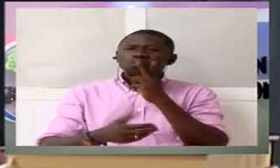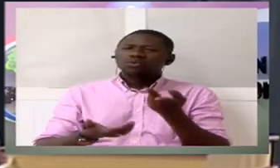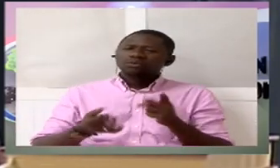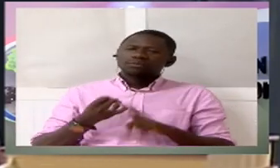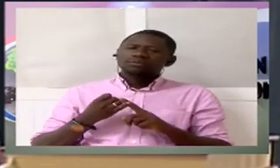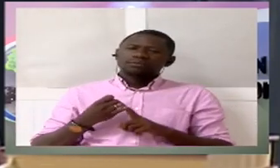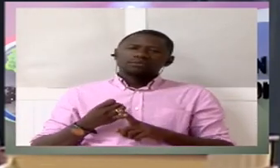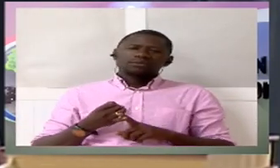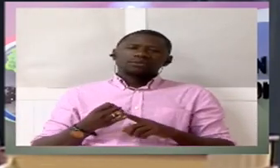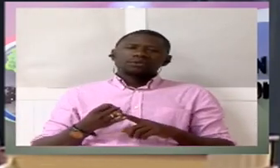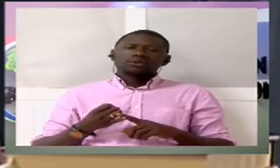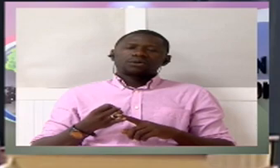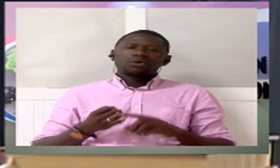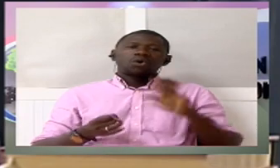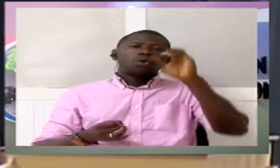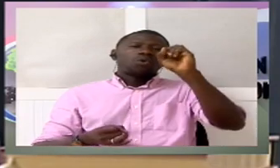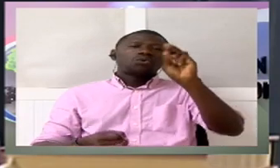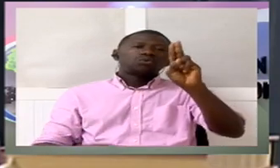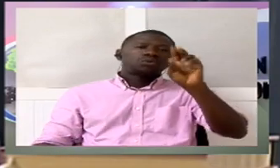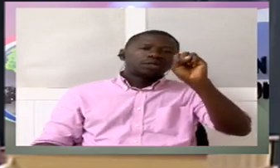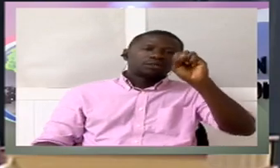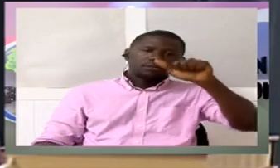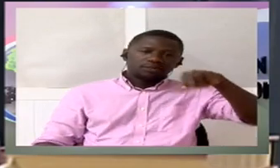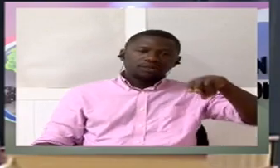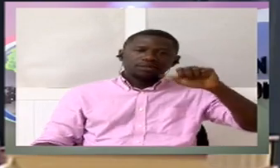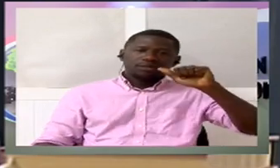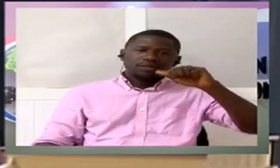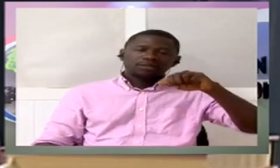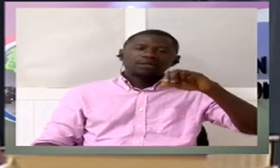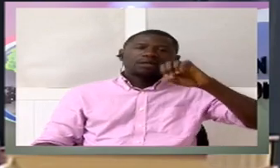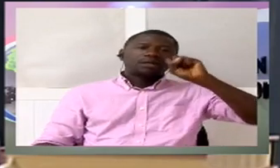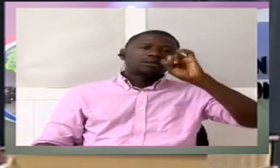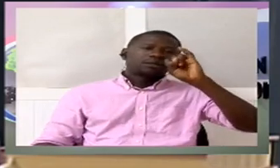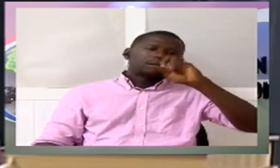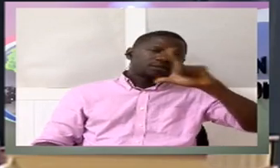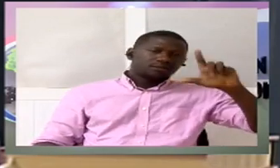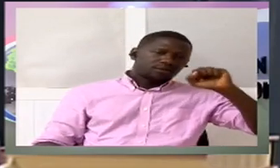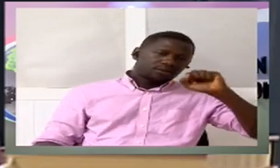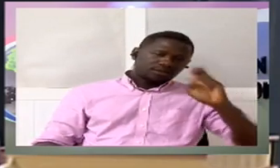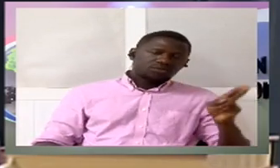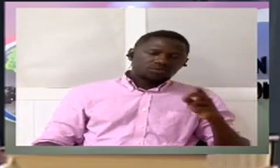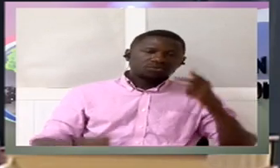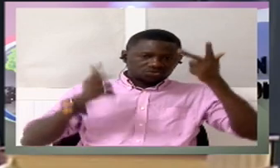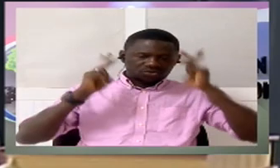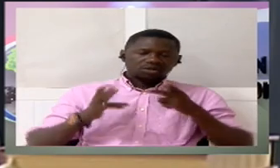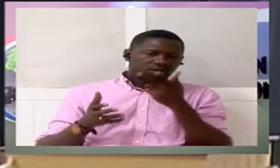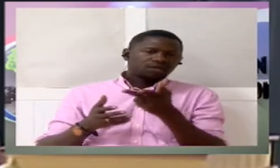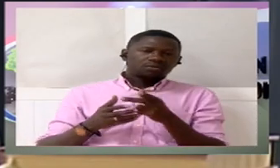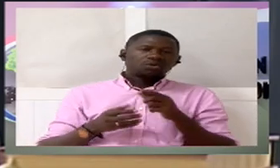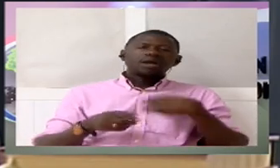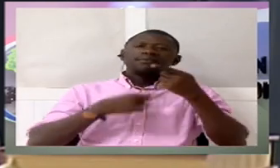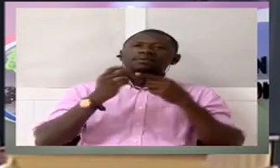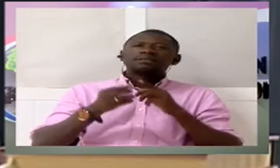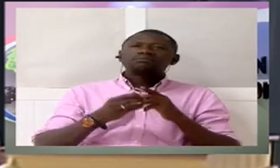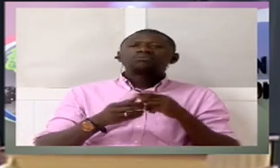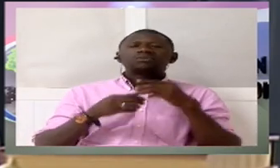Usman Silla mala loyalty no. Lawyer Usman Silla was his lawyer. Bari birin ko bita akang fonyato. But as things